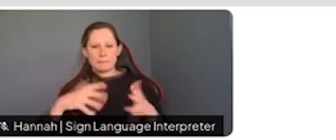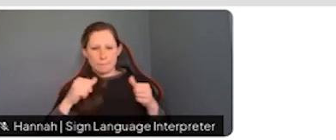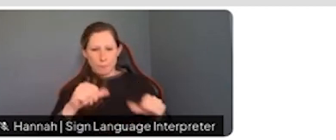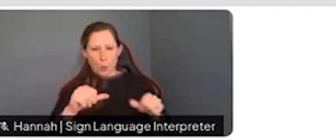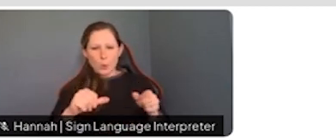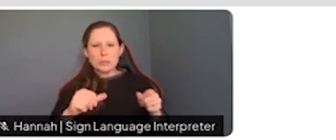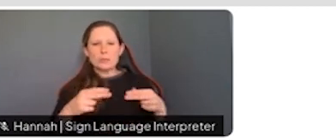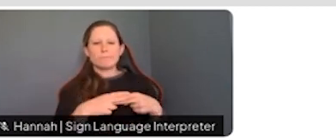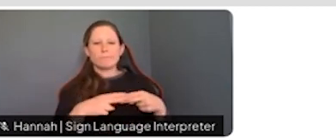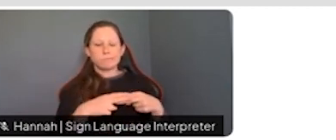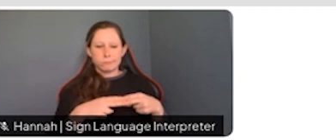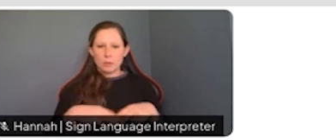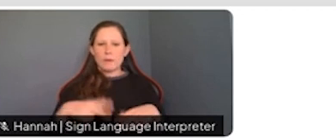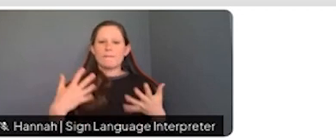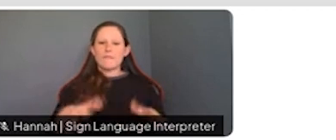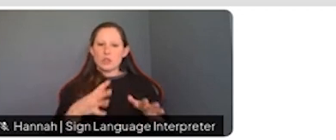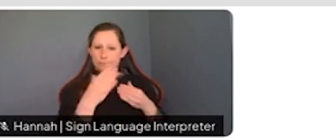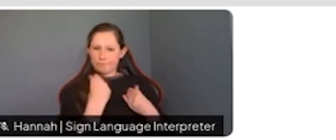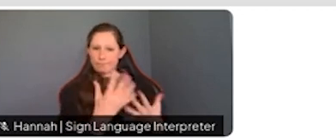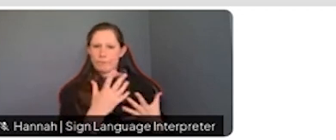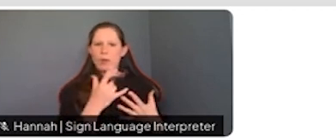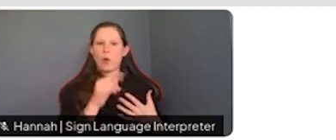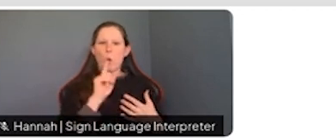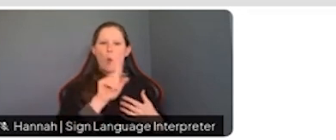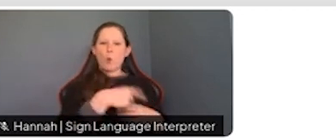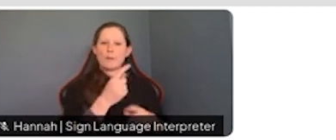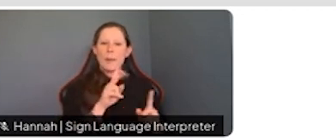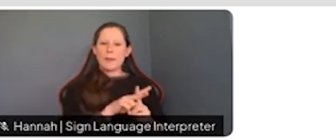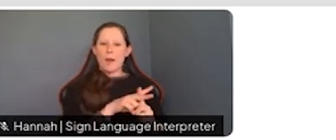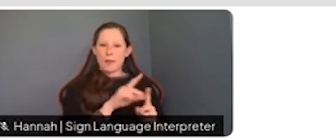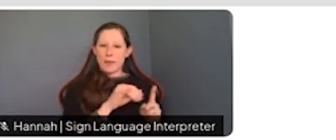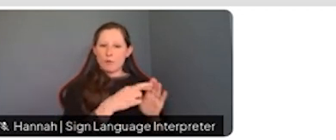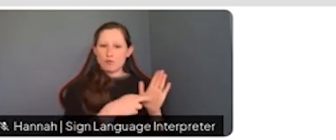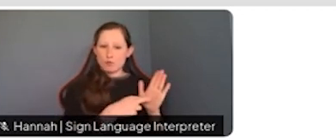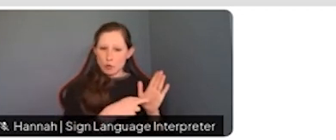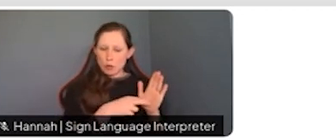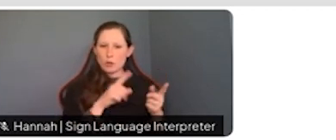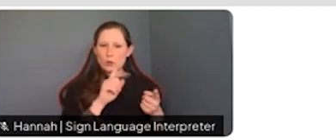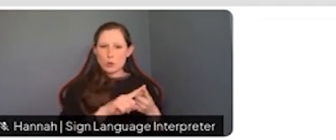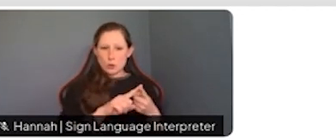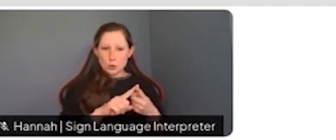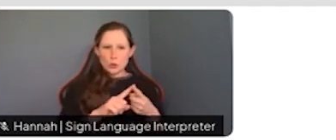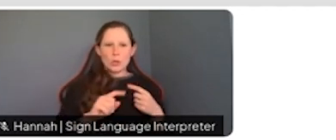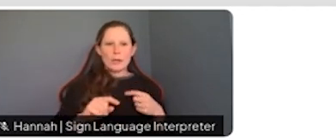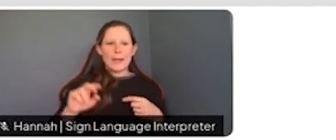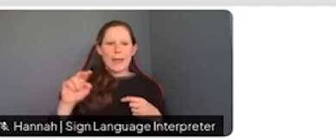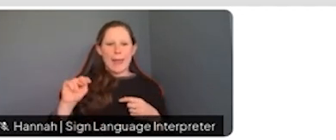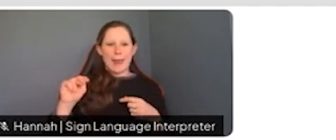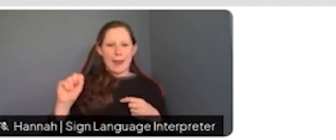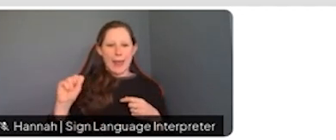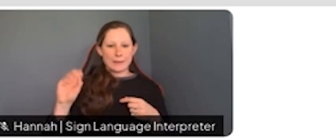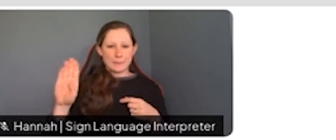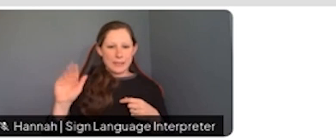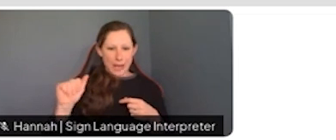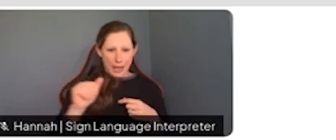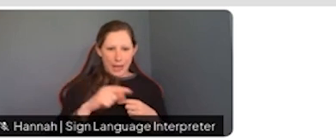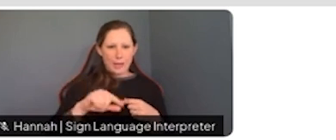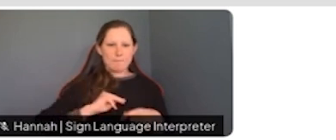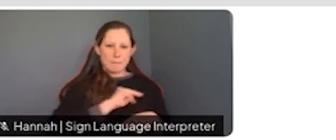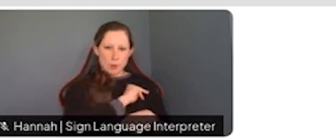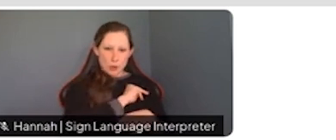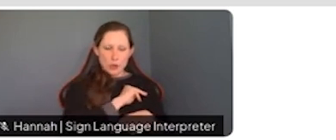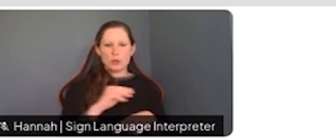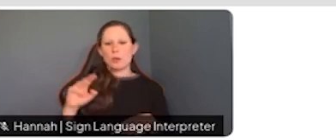the ruling will only apply this ruling to NSBA's members as of March 1st,